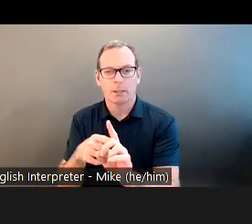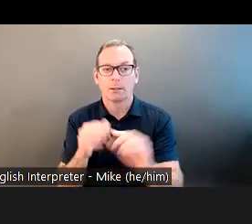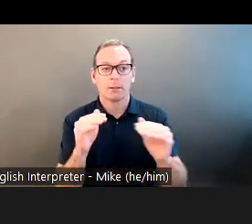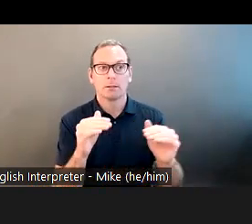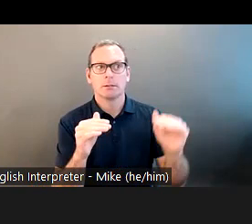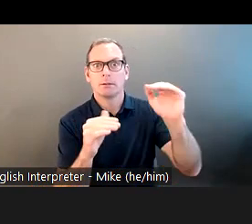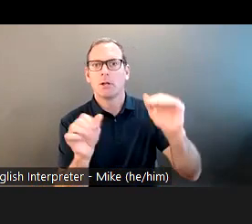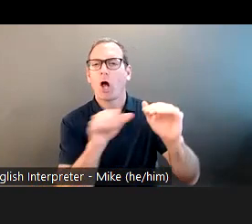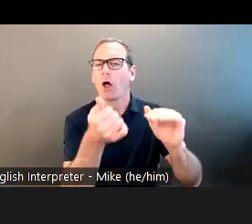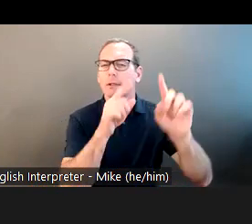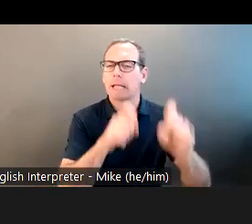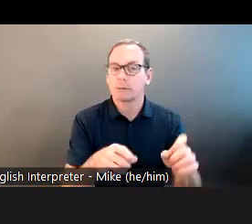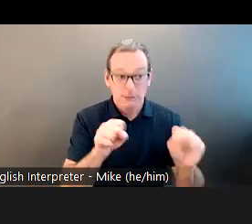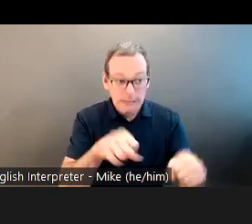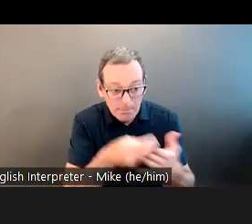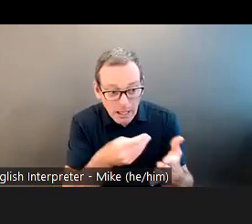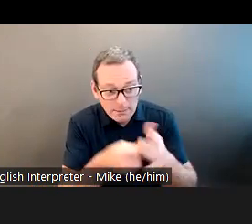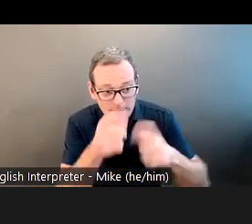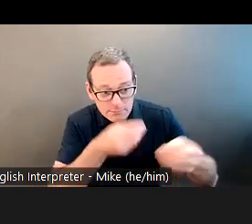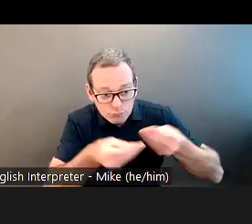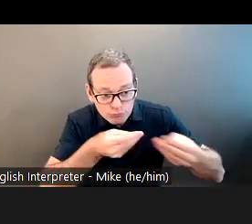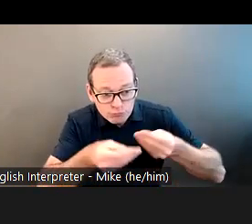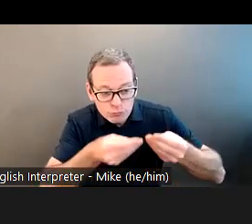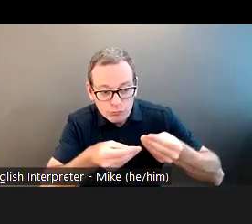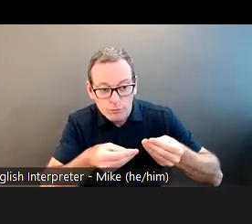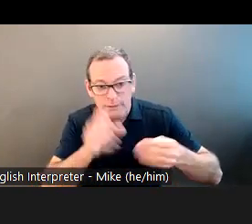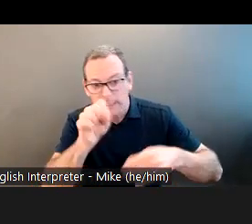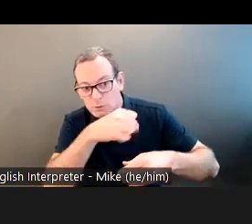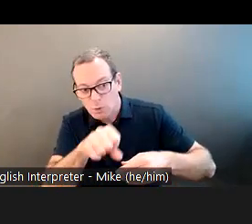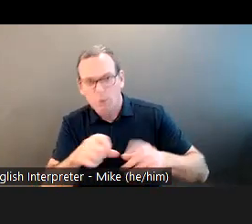they're not the same test. So my recommendation in a